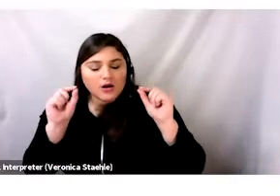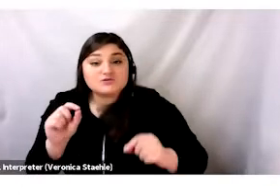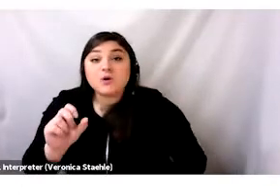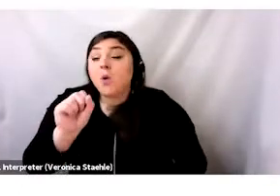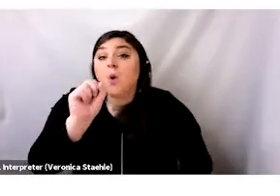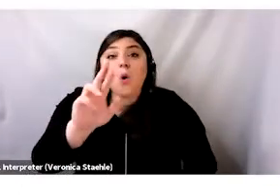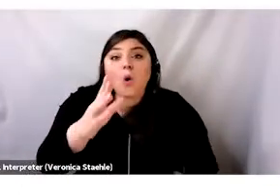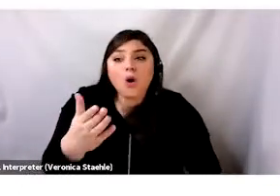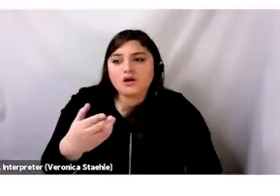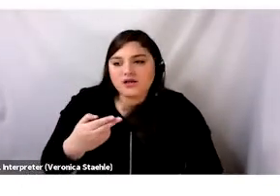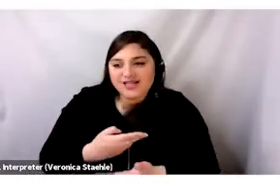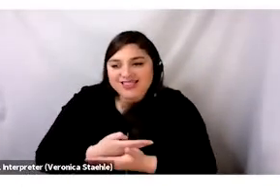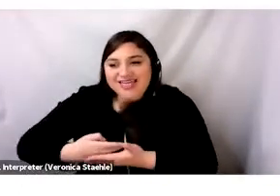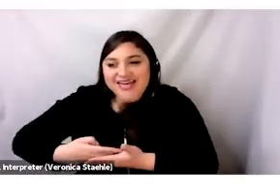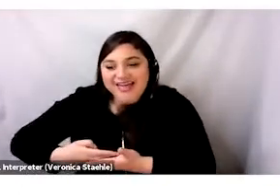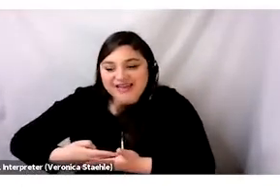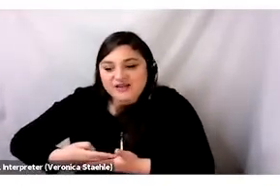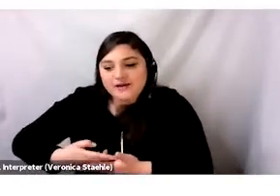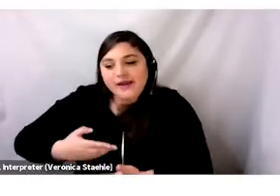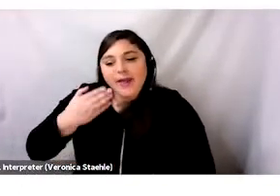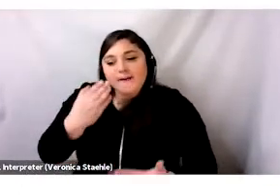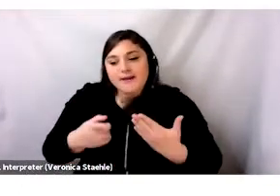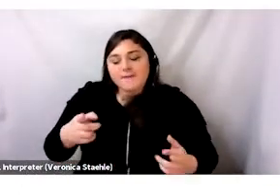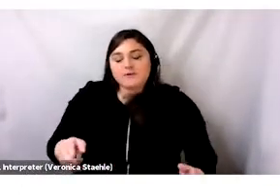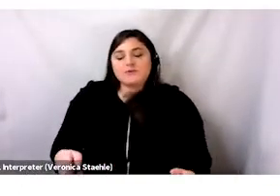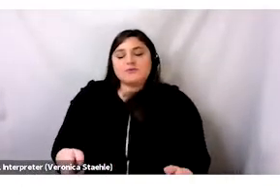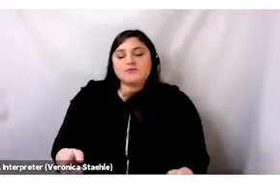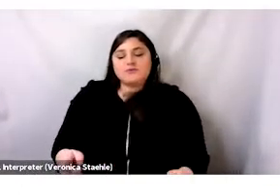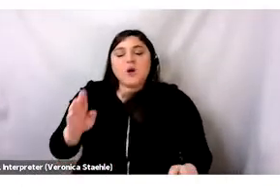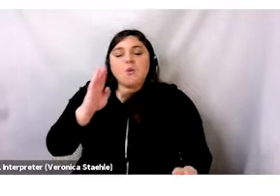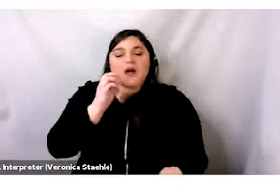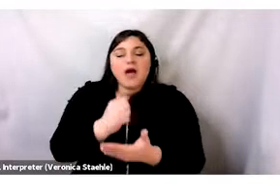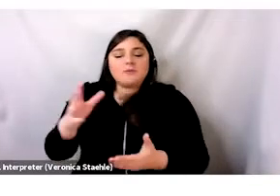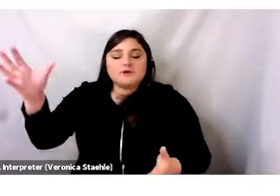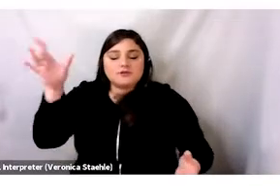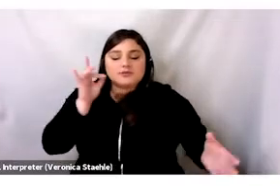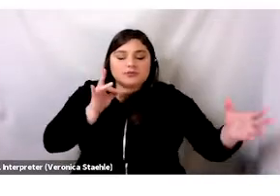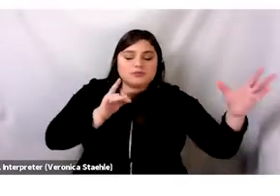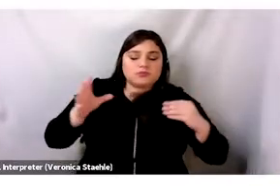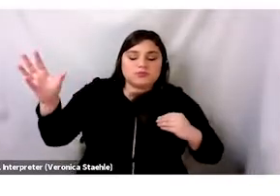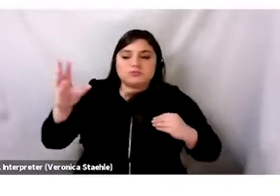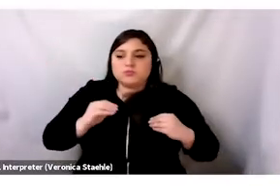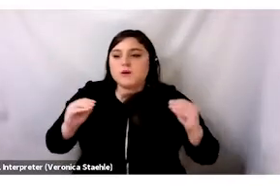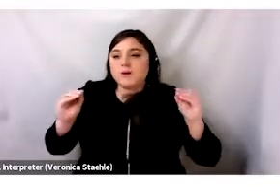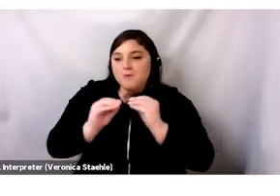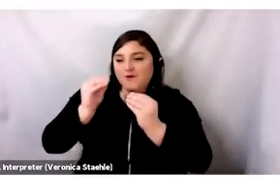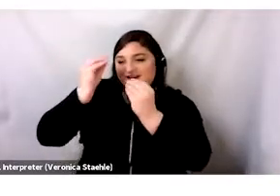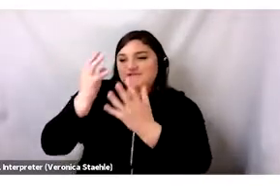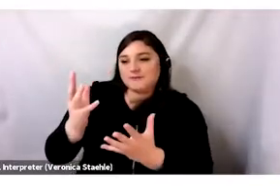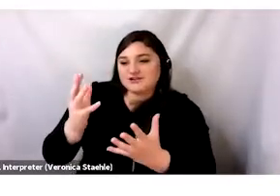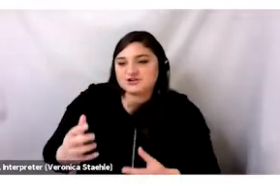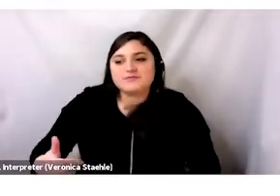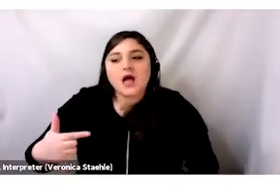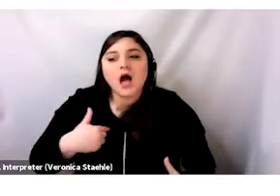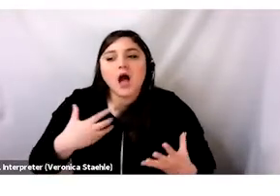way that helps you feel more receptive to information. I'm going to just offer a reading that is a few